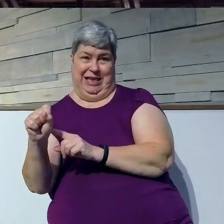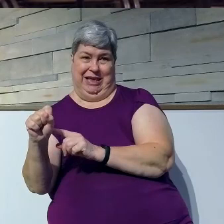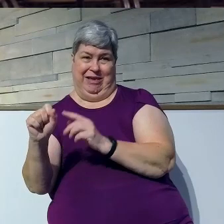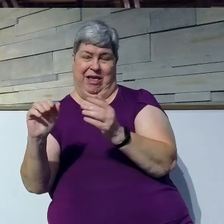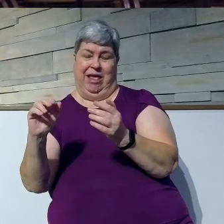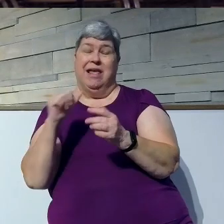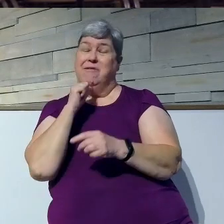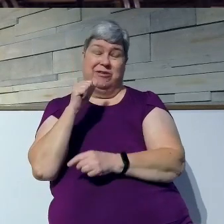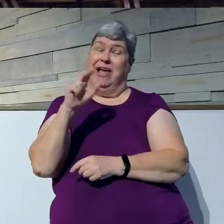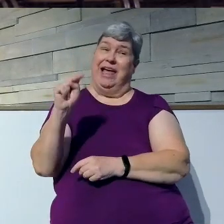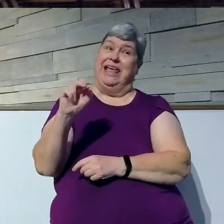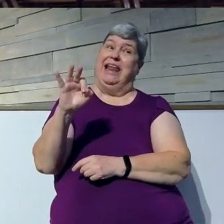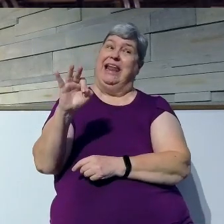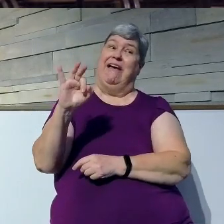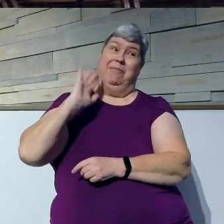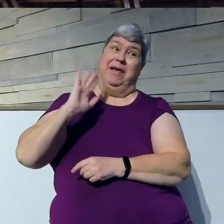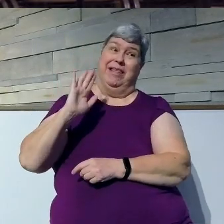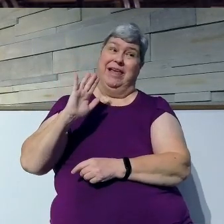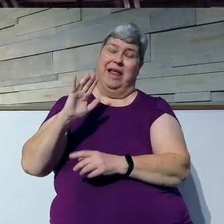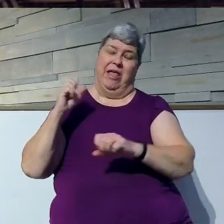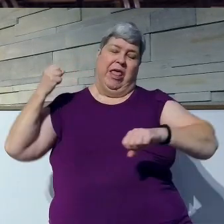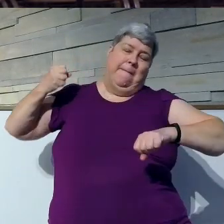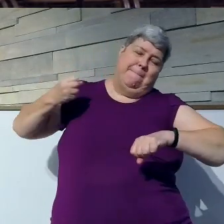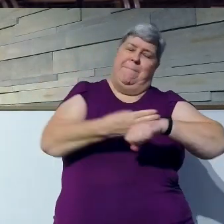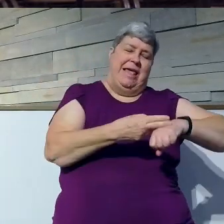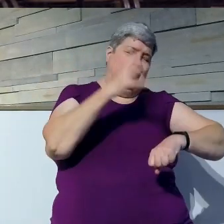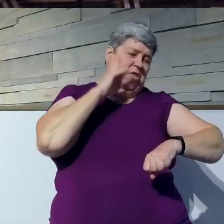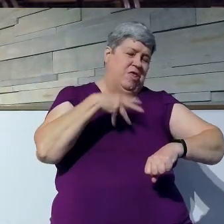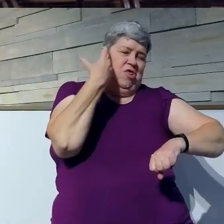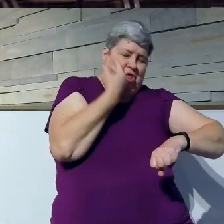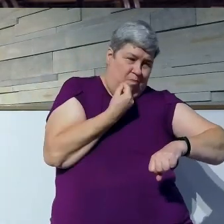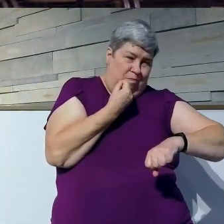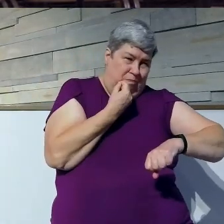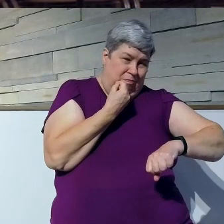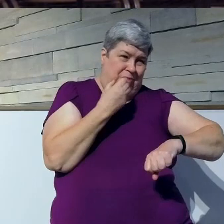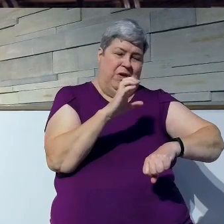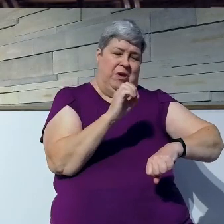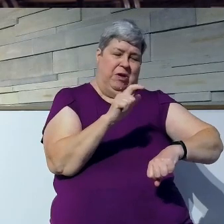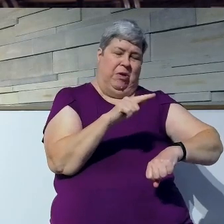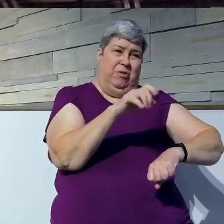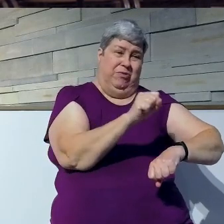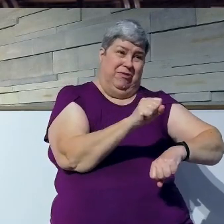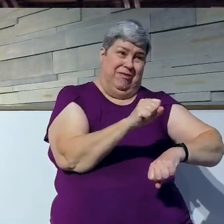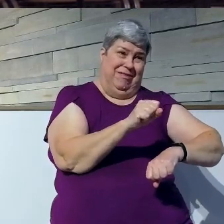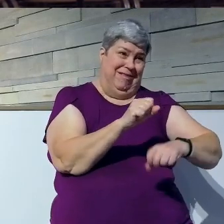the NFL at that time, and they overcame the seasoned veterans of the Baltimore Colts.